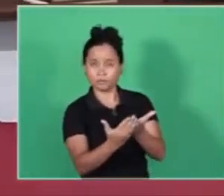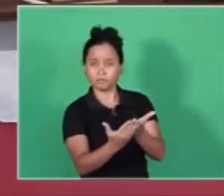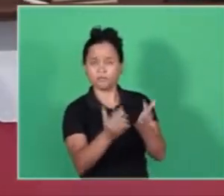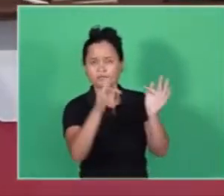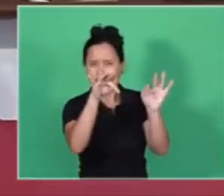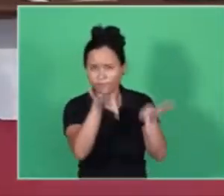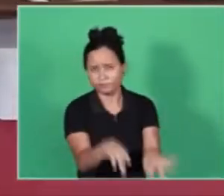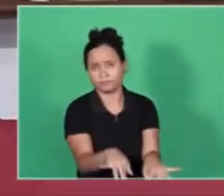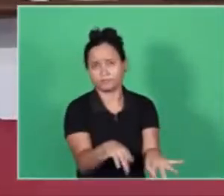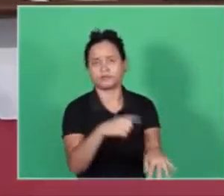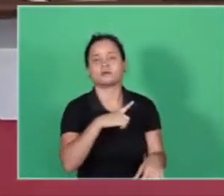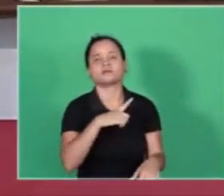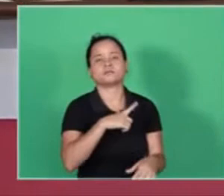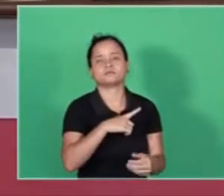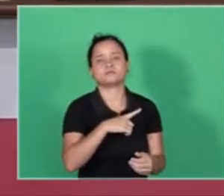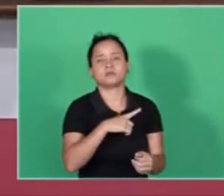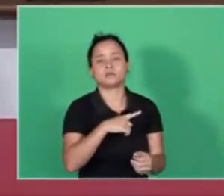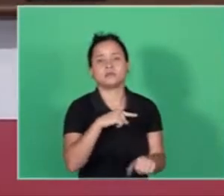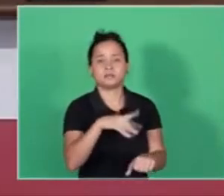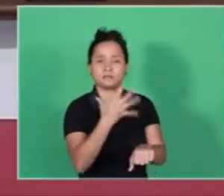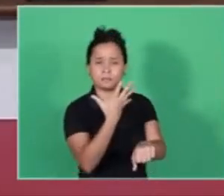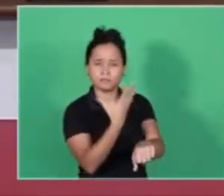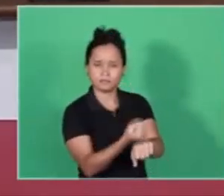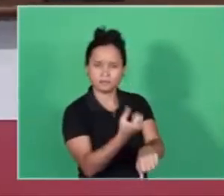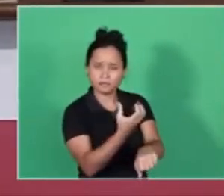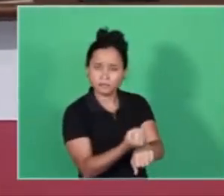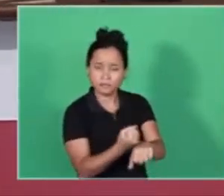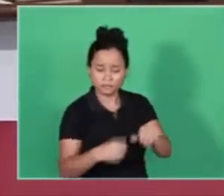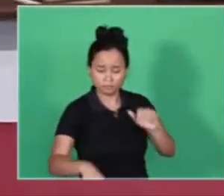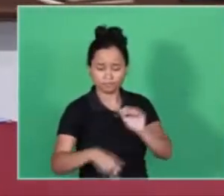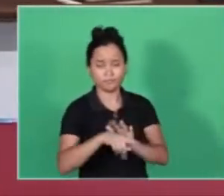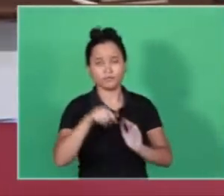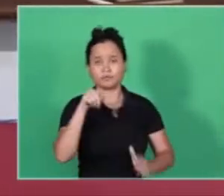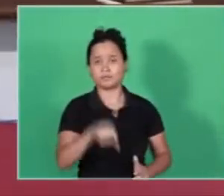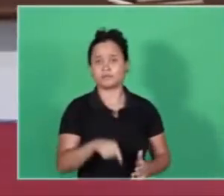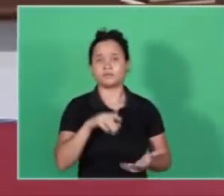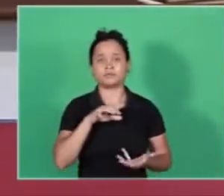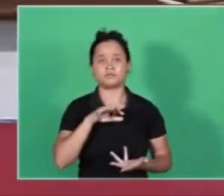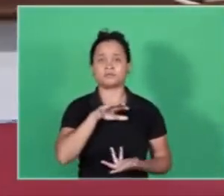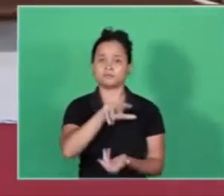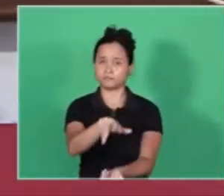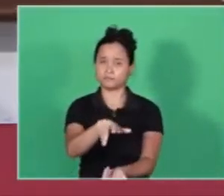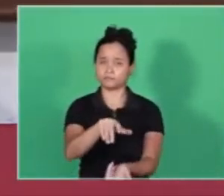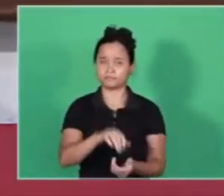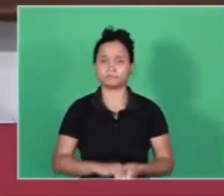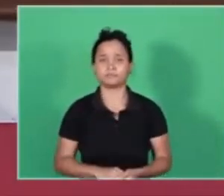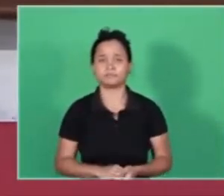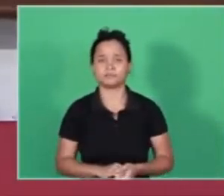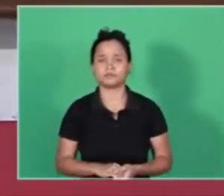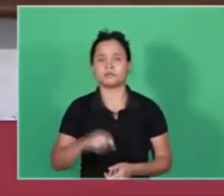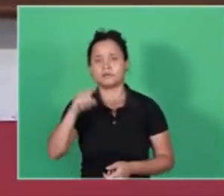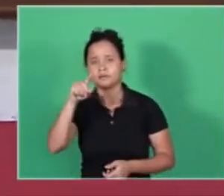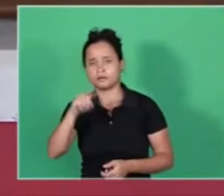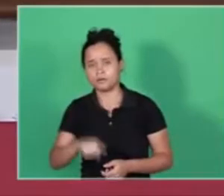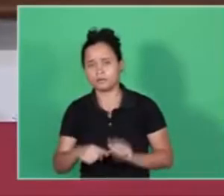end. And this matter will not leave here. That's what